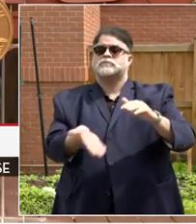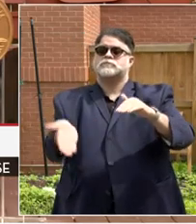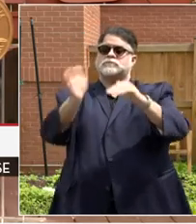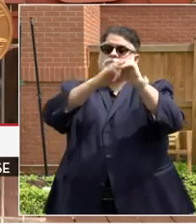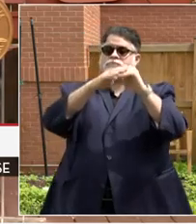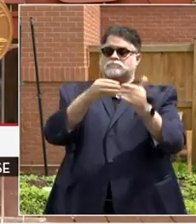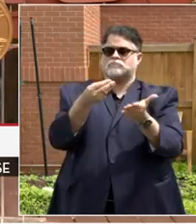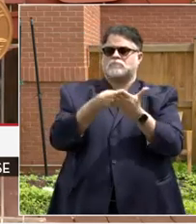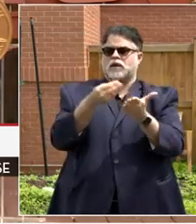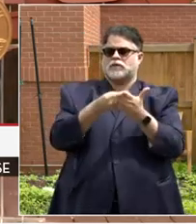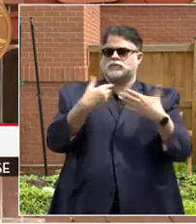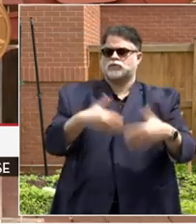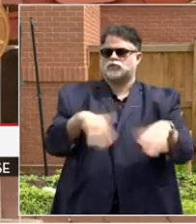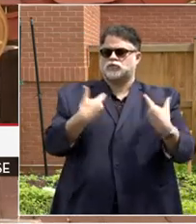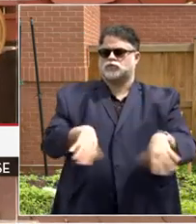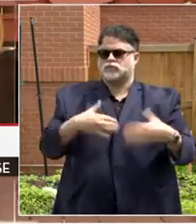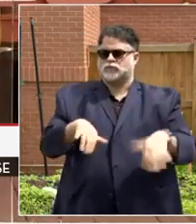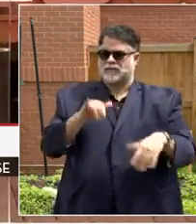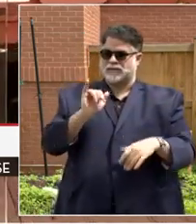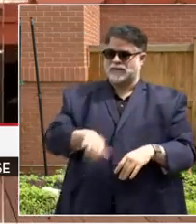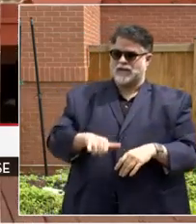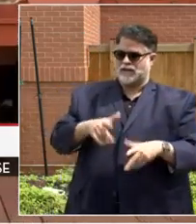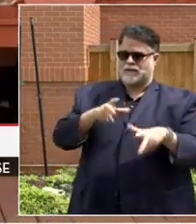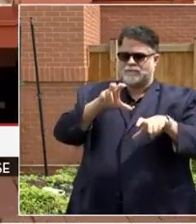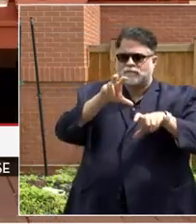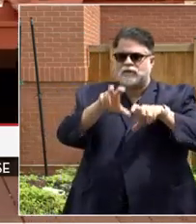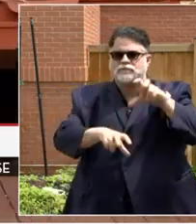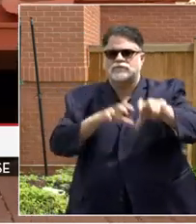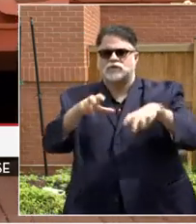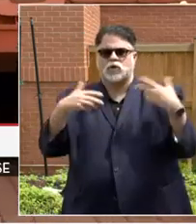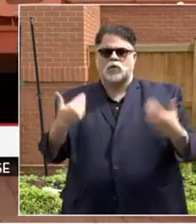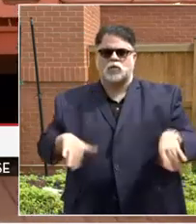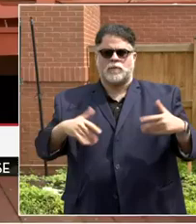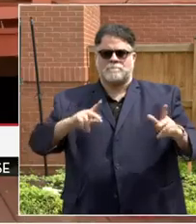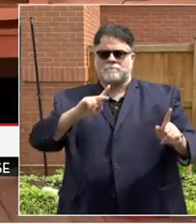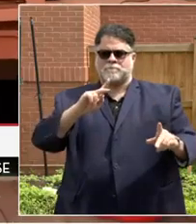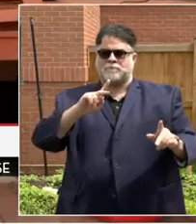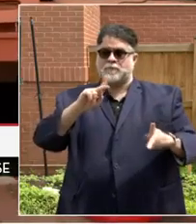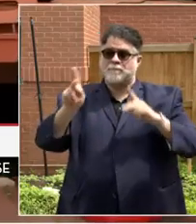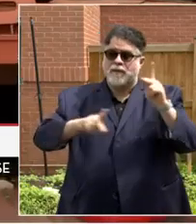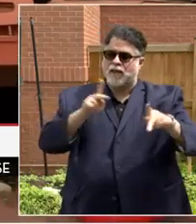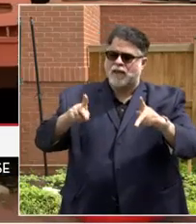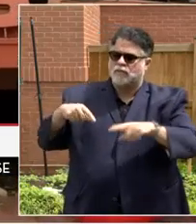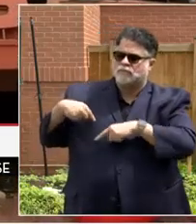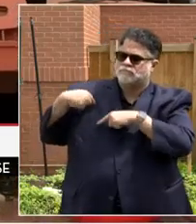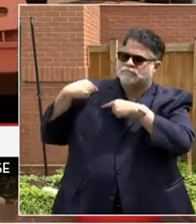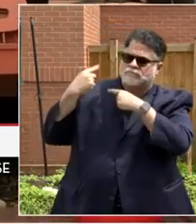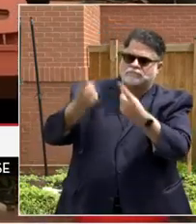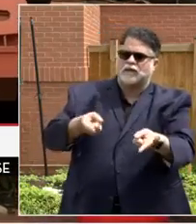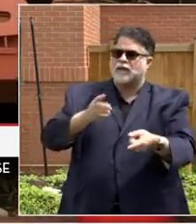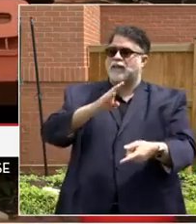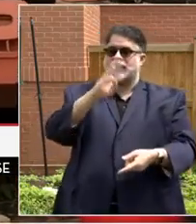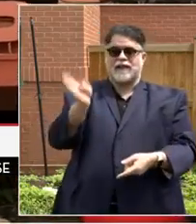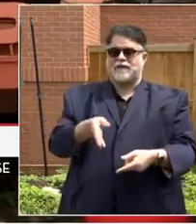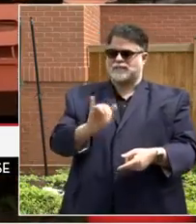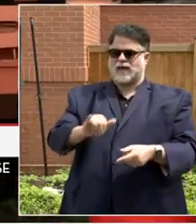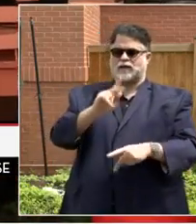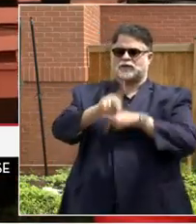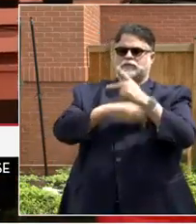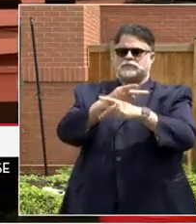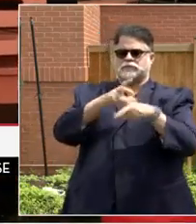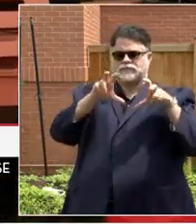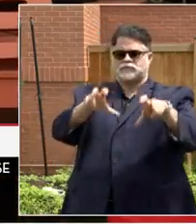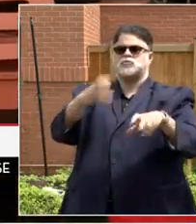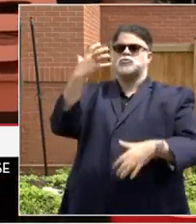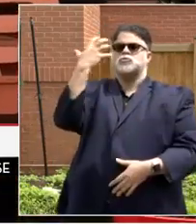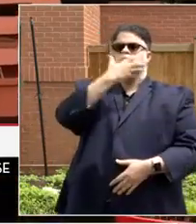been an investment like this into the people. Never. Never. But what I want